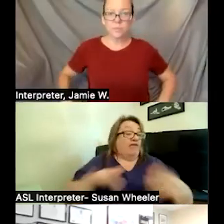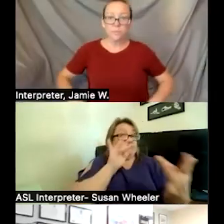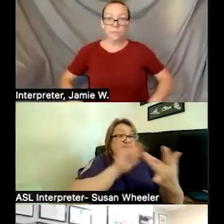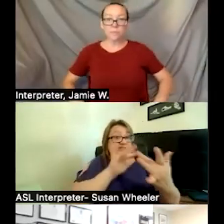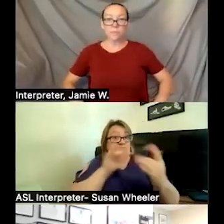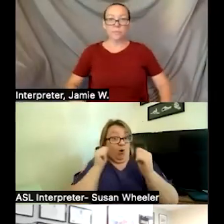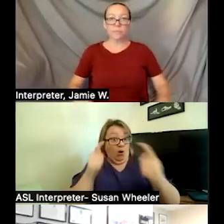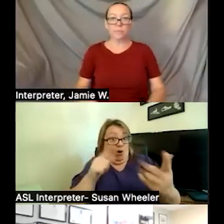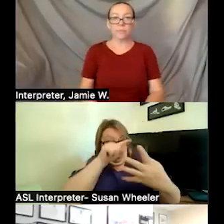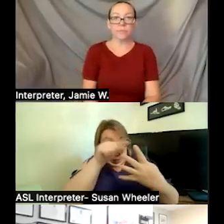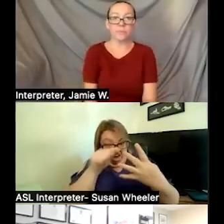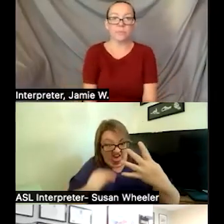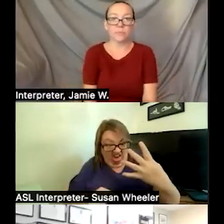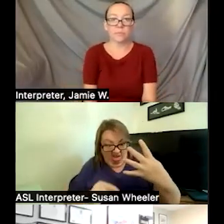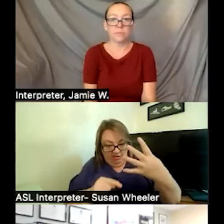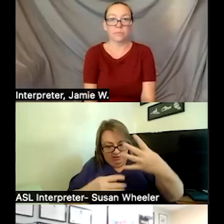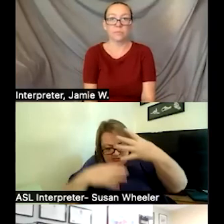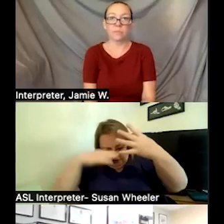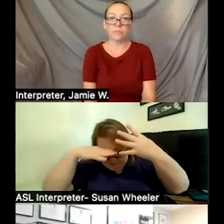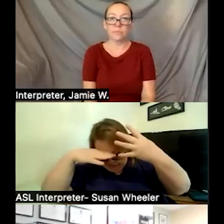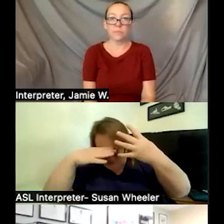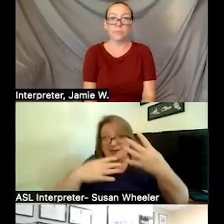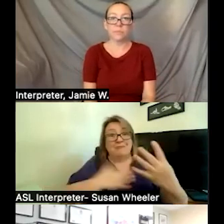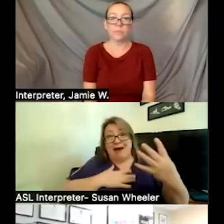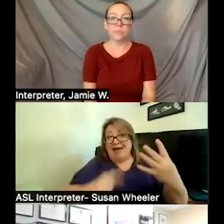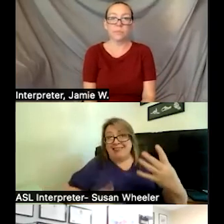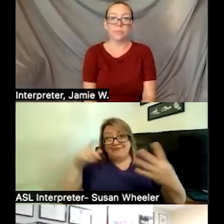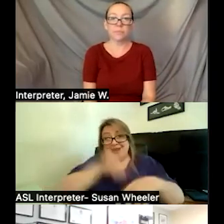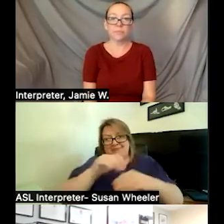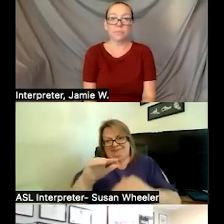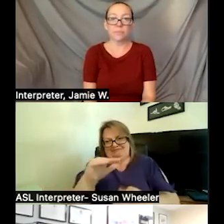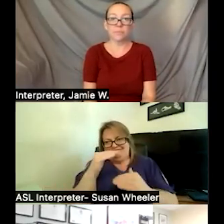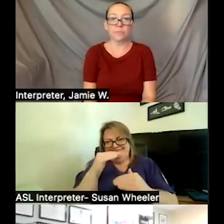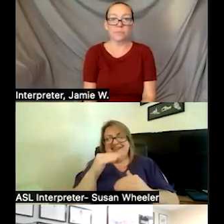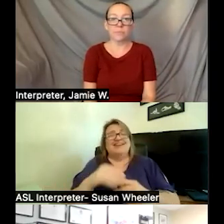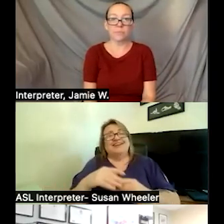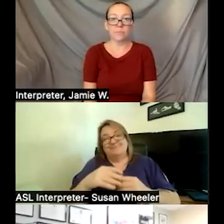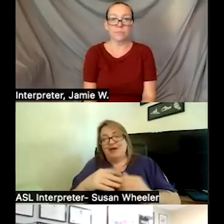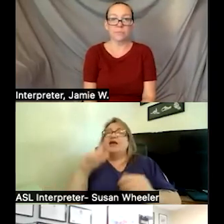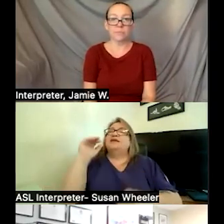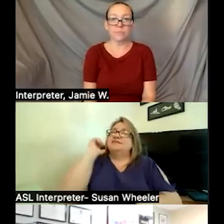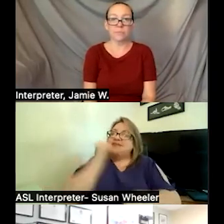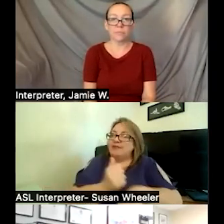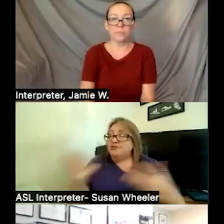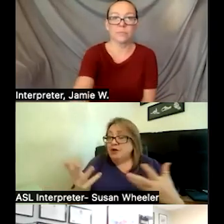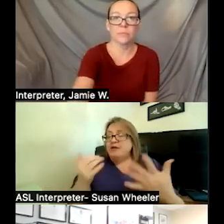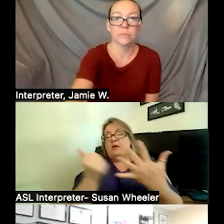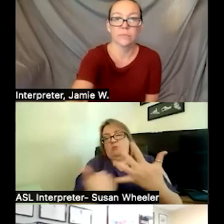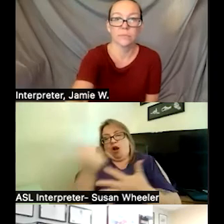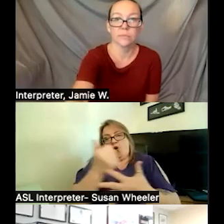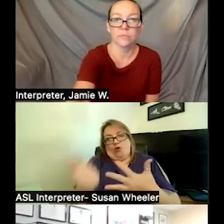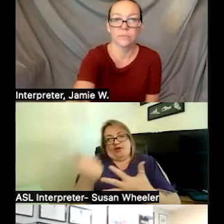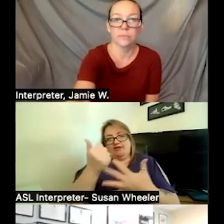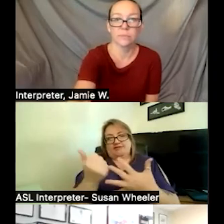thing. I don't think I probably will in my lifetime, but it definitely establishes priorities for you. So I just wanted